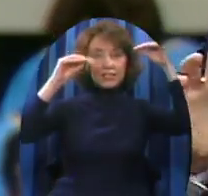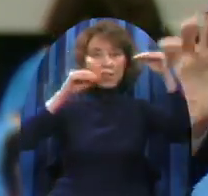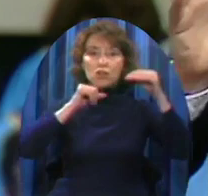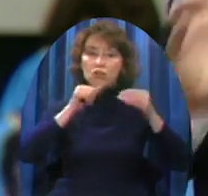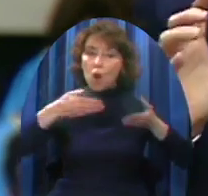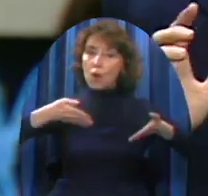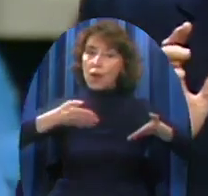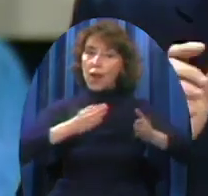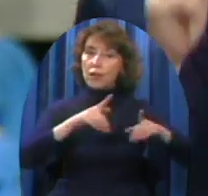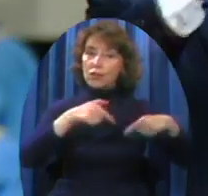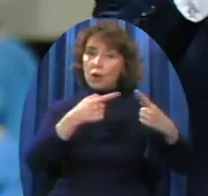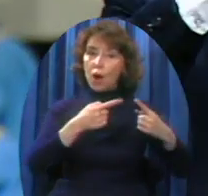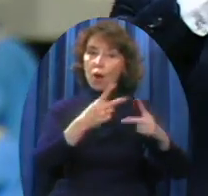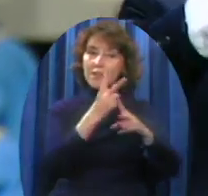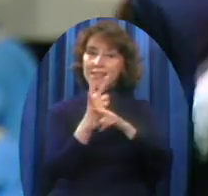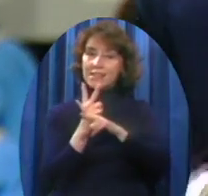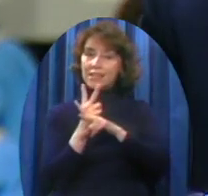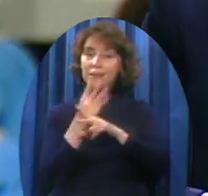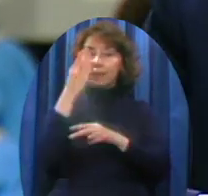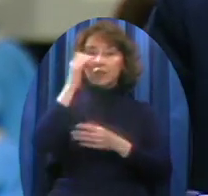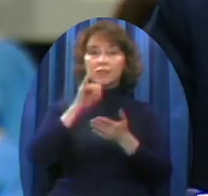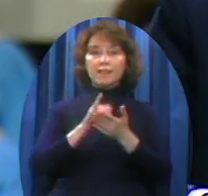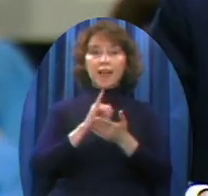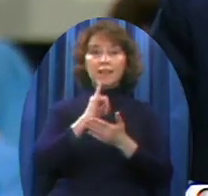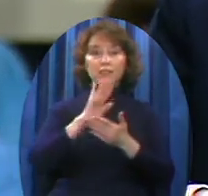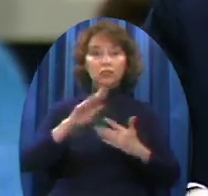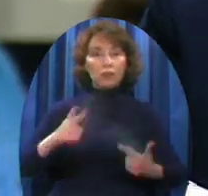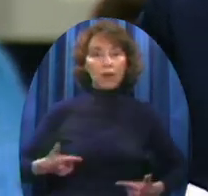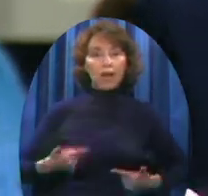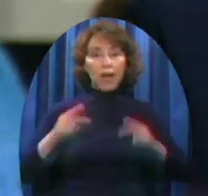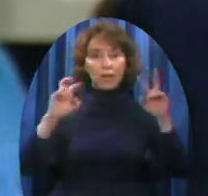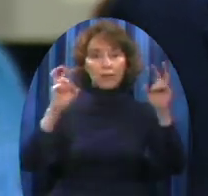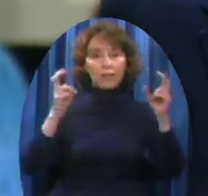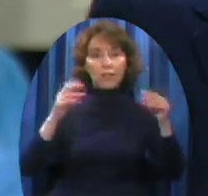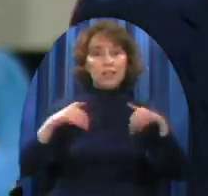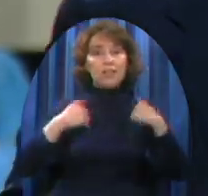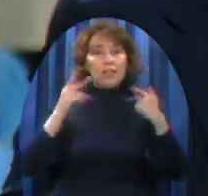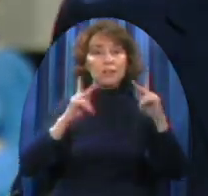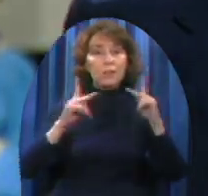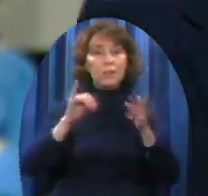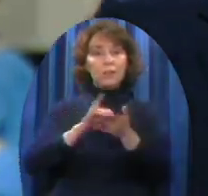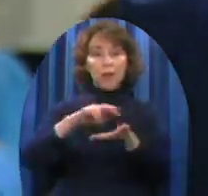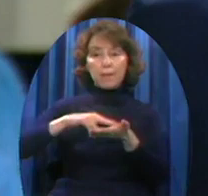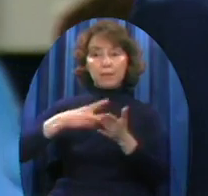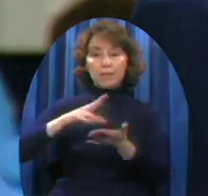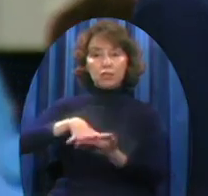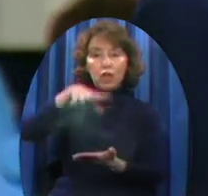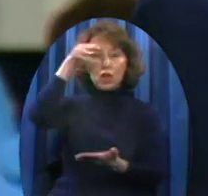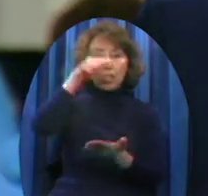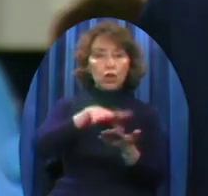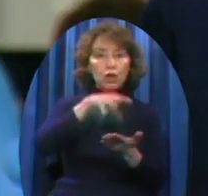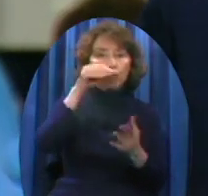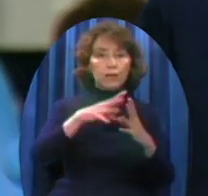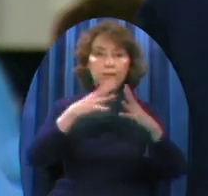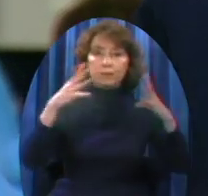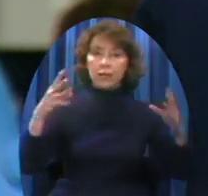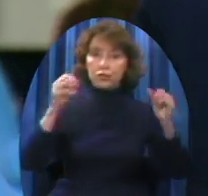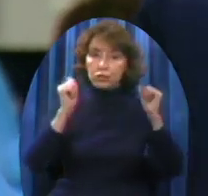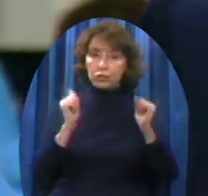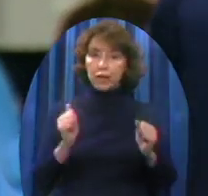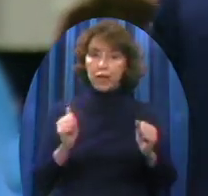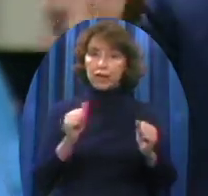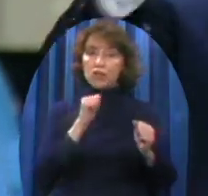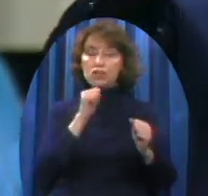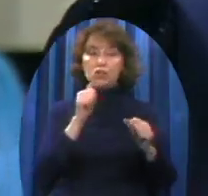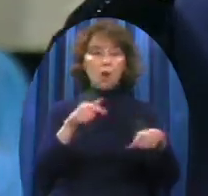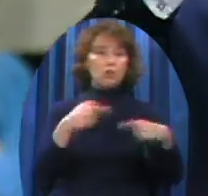her, for she is thy life. Young people, this means you learn as much as you can. Don't attend church occasionally when it's nice to do